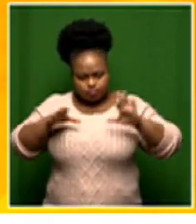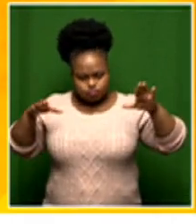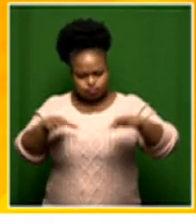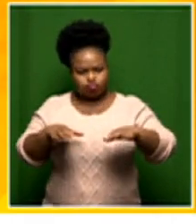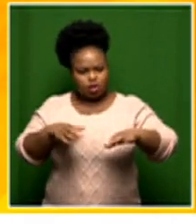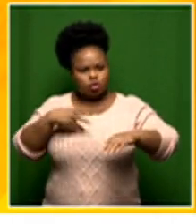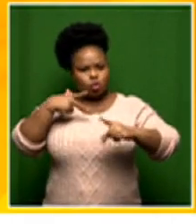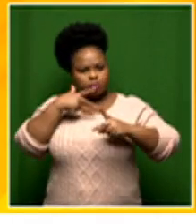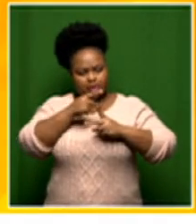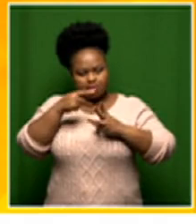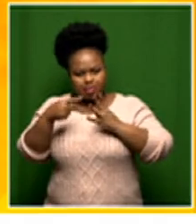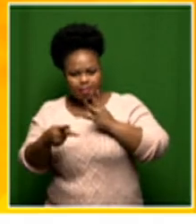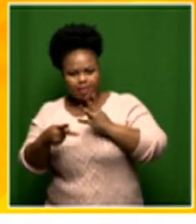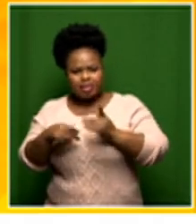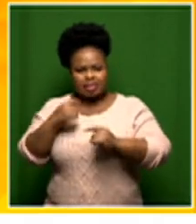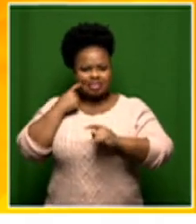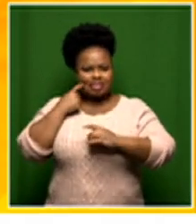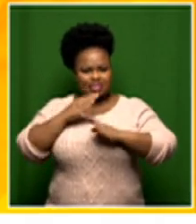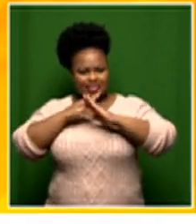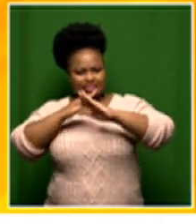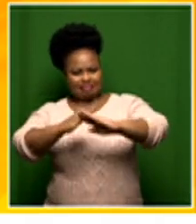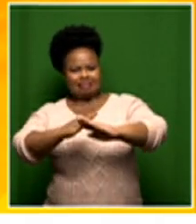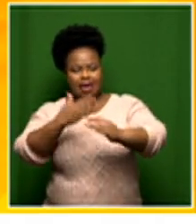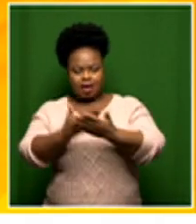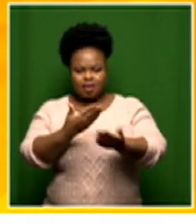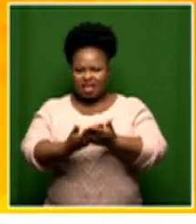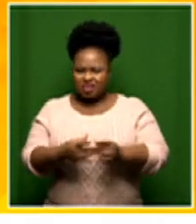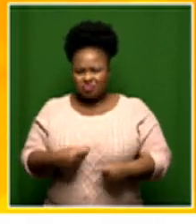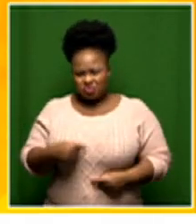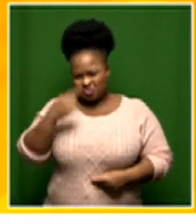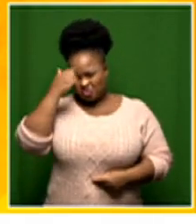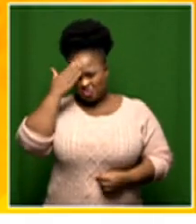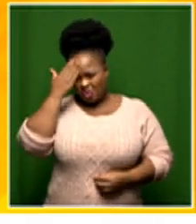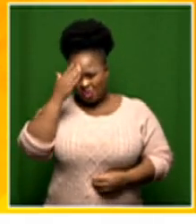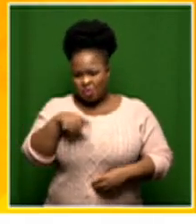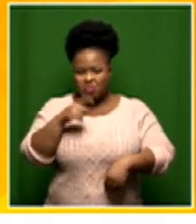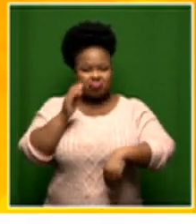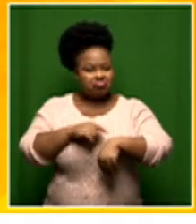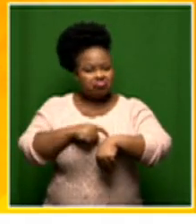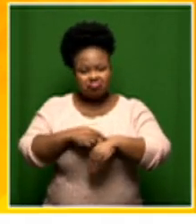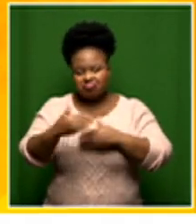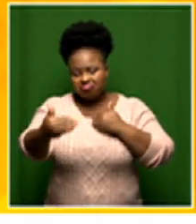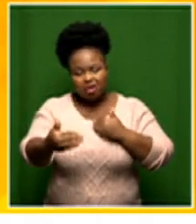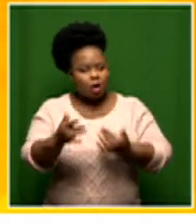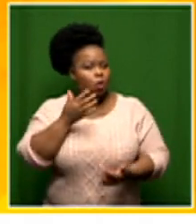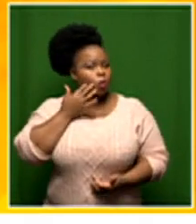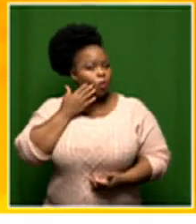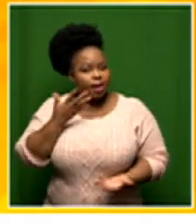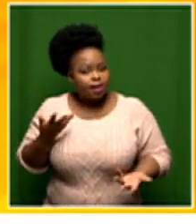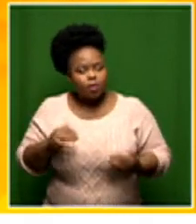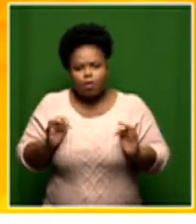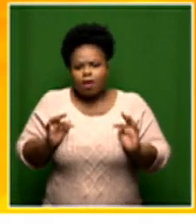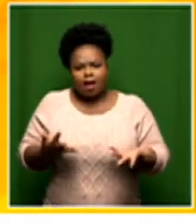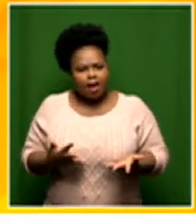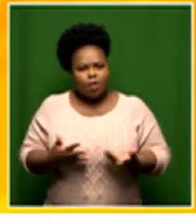So are there any timeframes, clear timeframes at this point as to how and when those